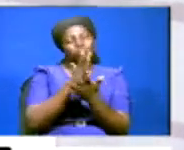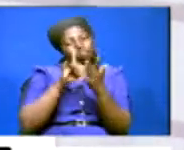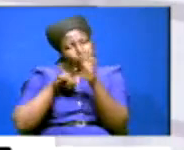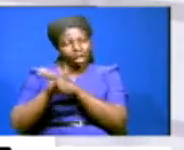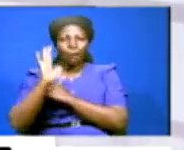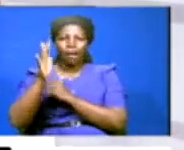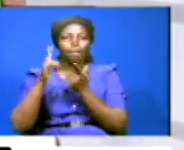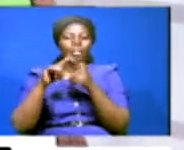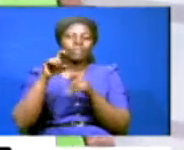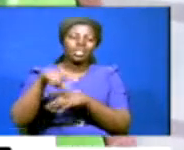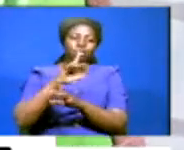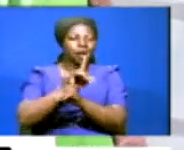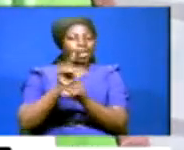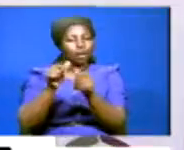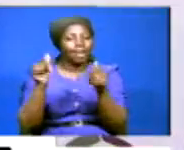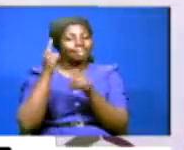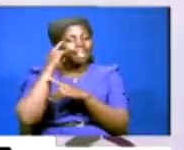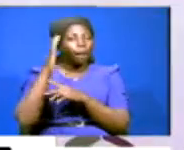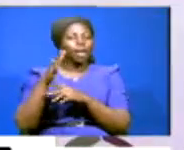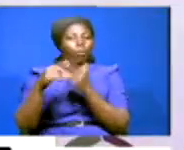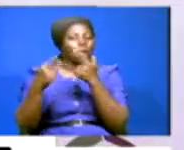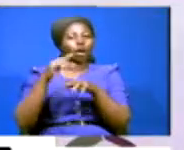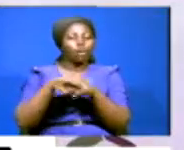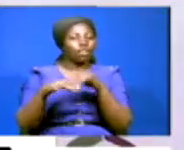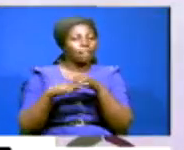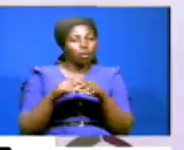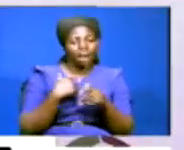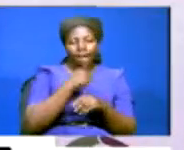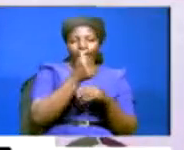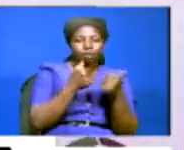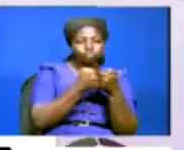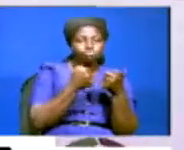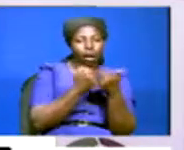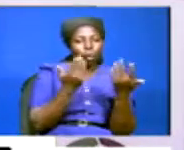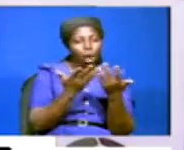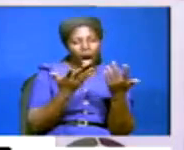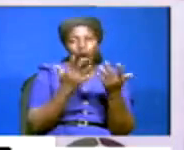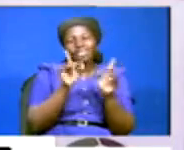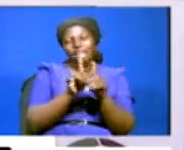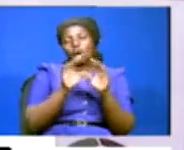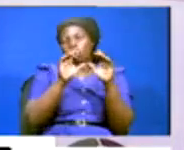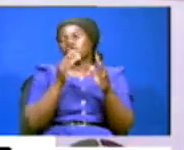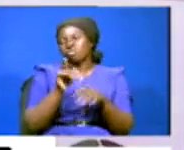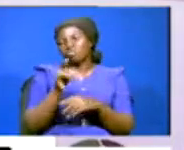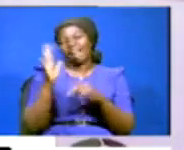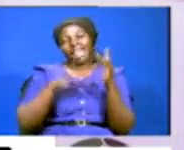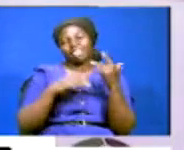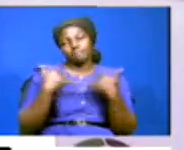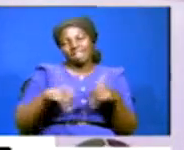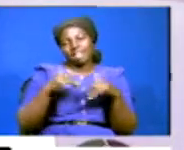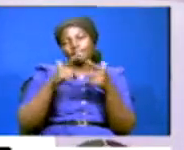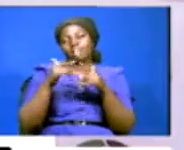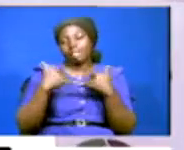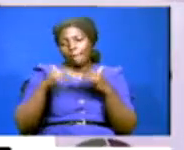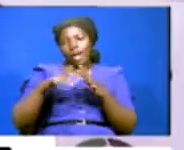I think tutashinda matches comfortably. Kwa maana mechi zingine labda kama mkufunzi hauna uwezo wa kucheza, lakini hao wachezaji ndio